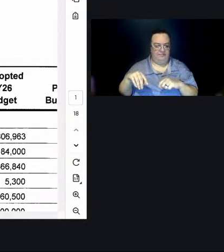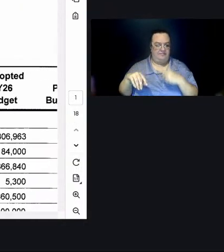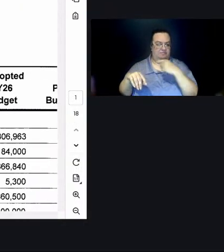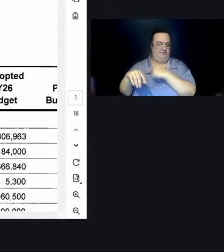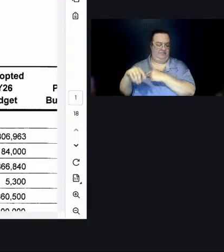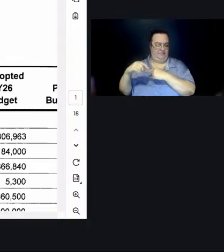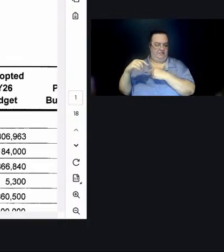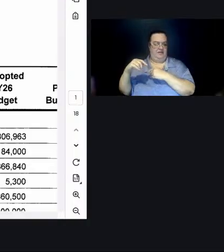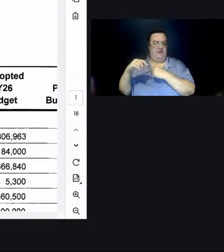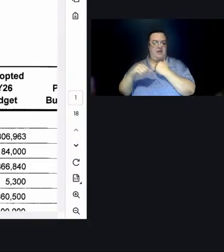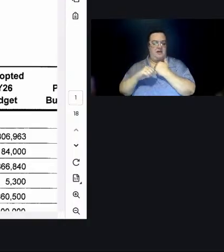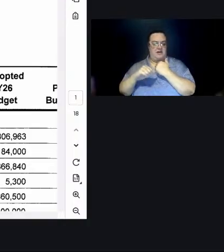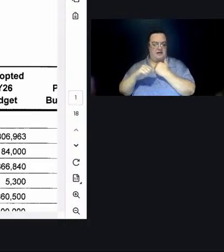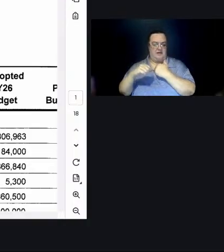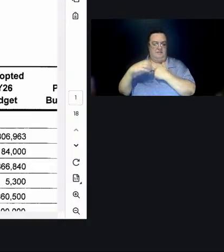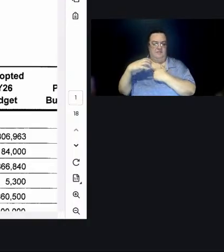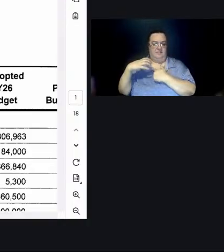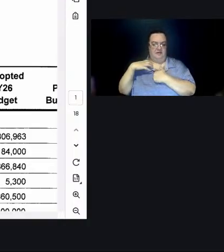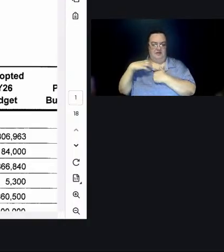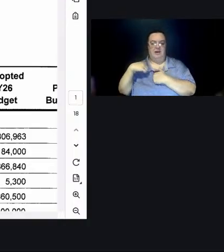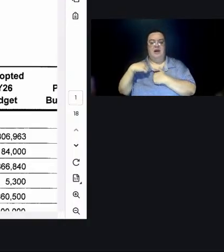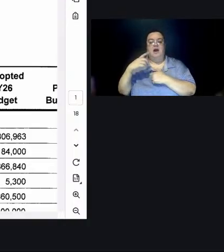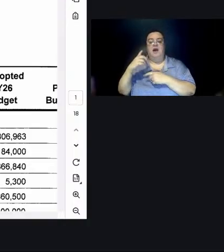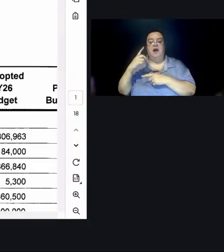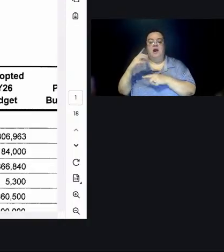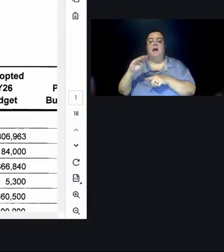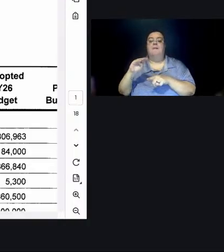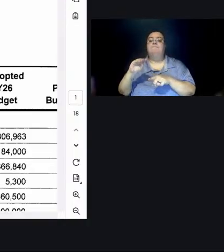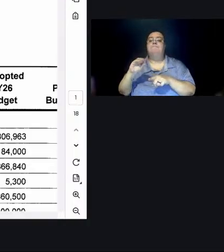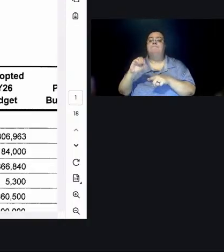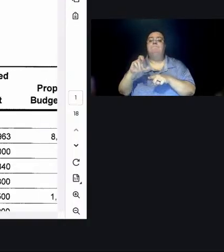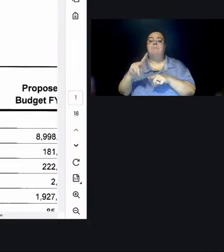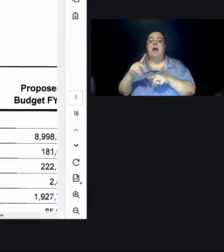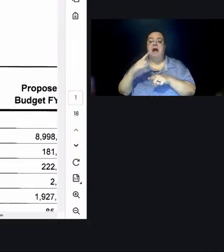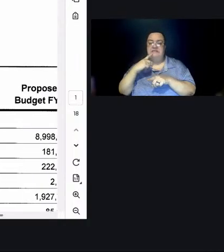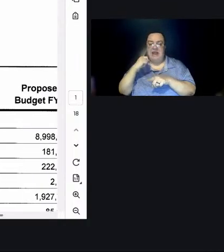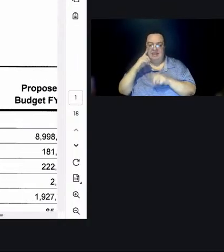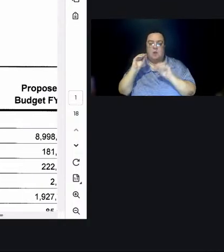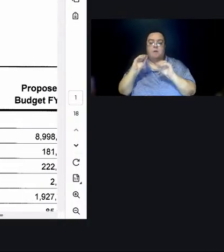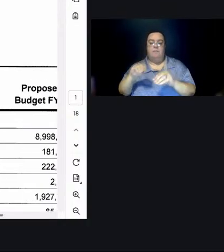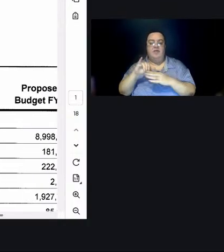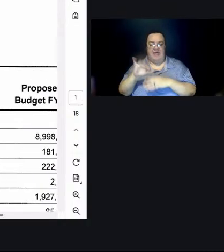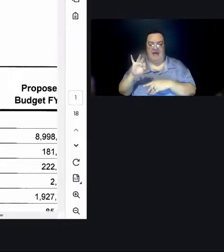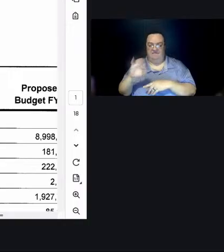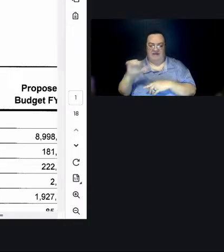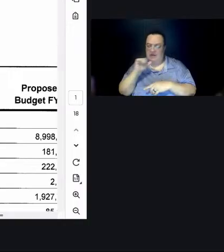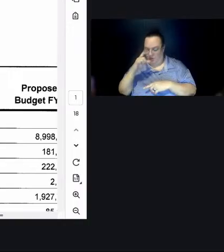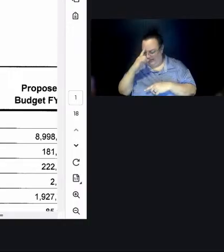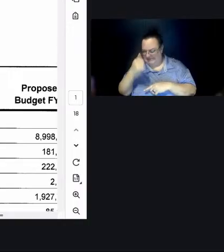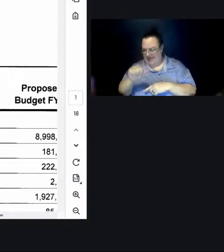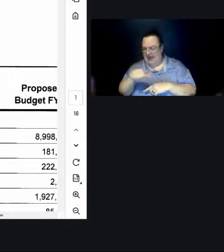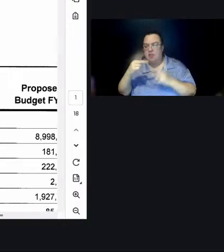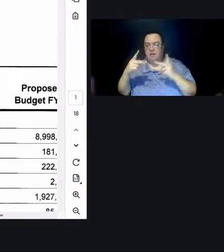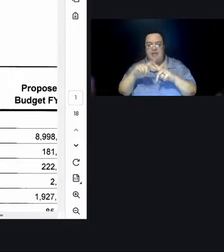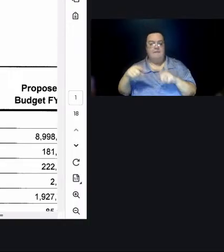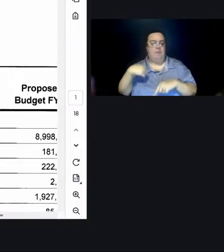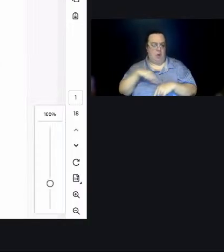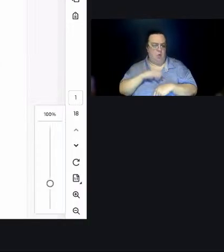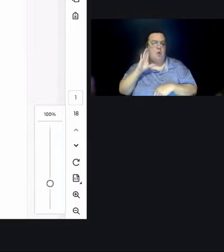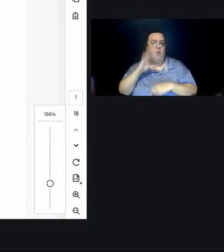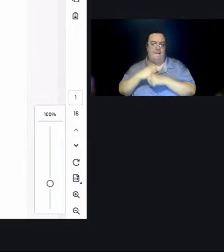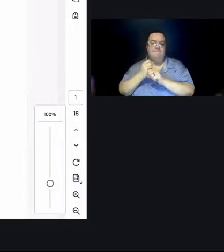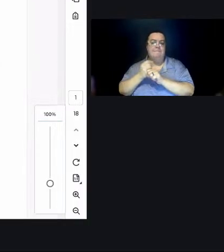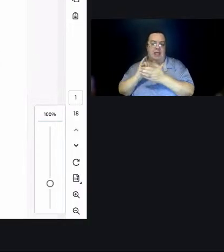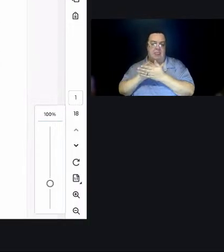in that fee. I don't believe it's in any place else, but we'll make that adjustment right now.